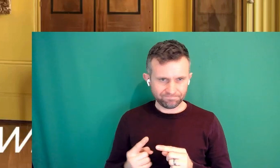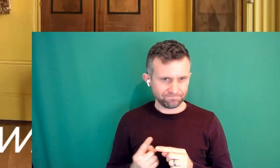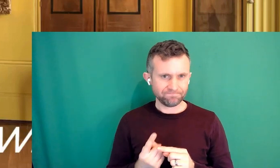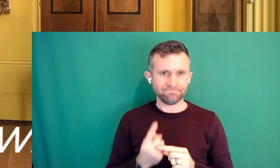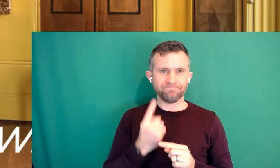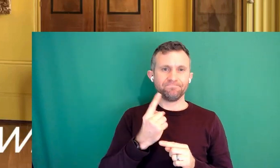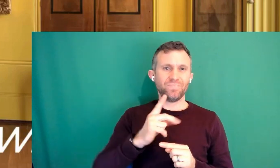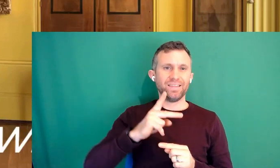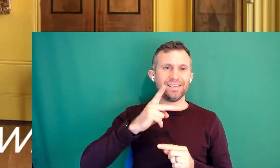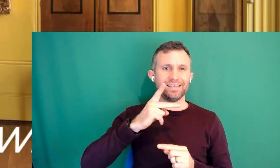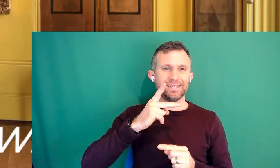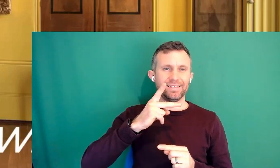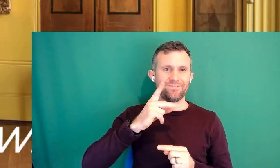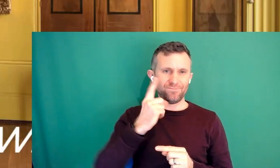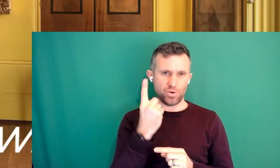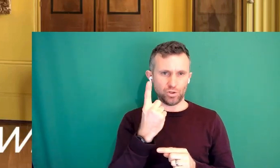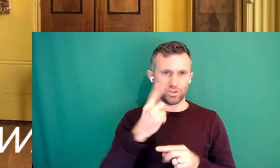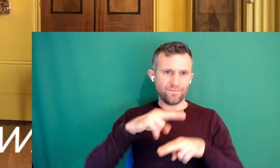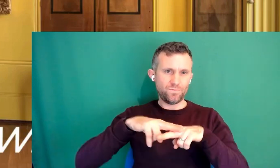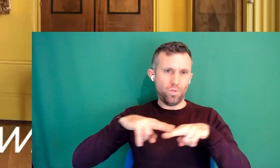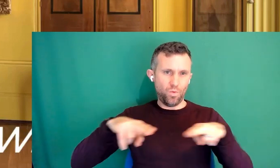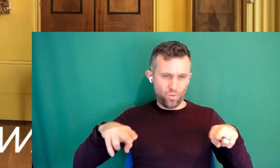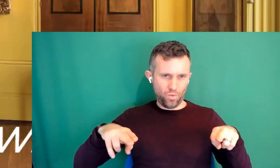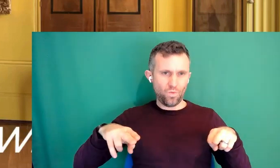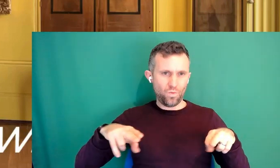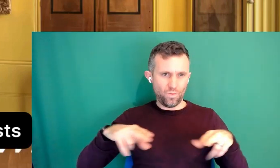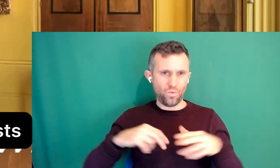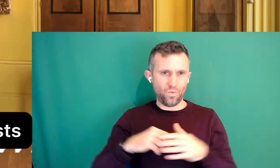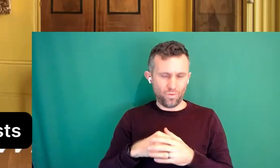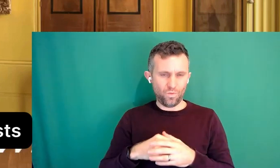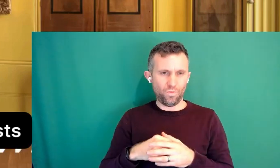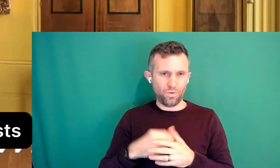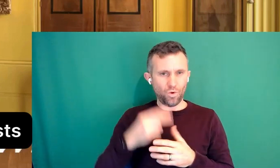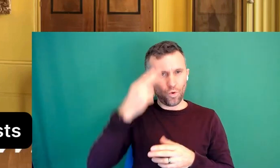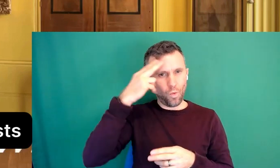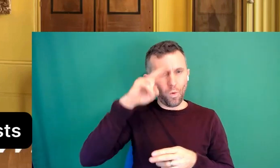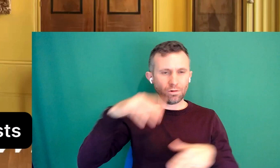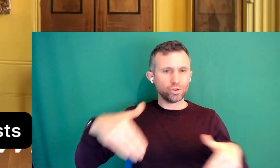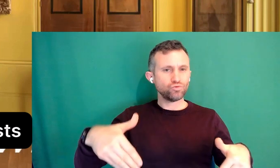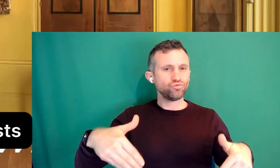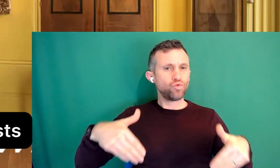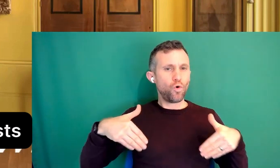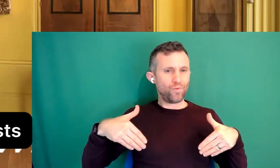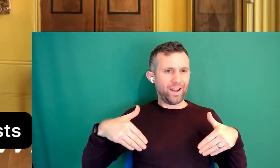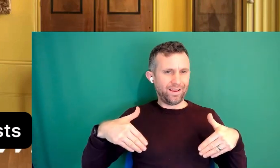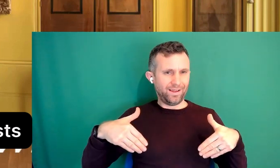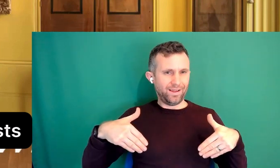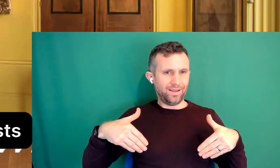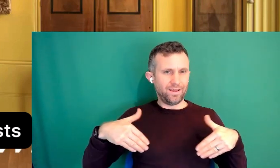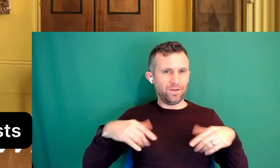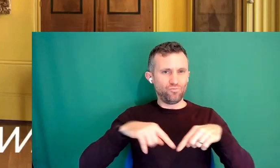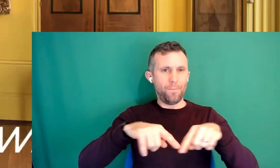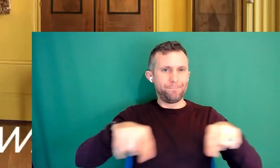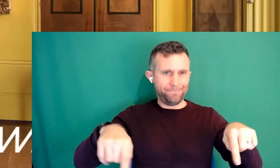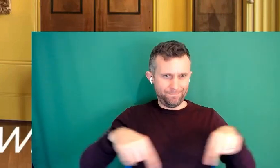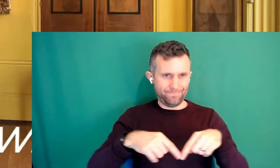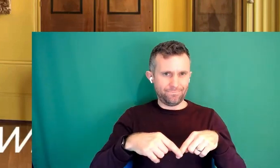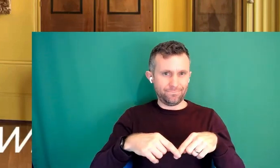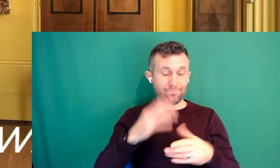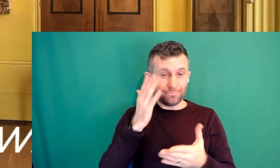cabinet containing more architectural drawings, which Soane could lay out on the top to show guests.